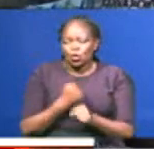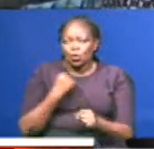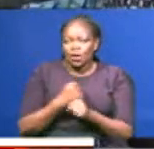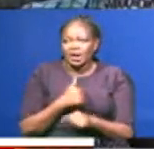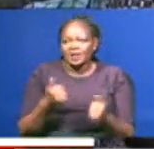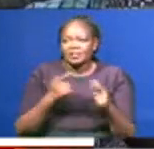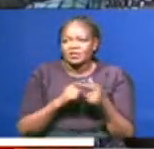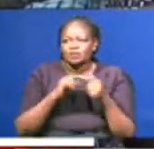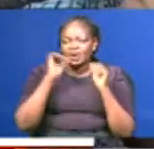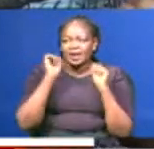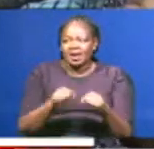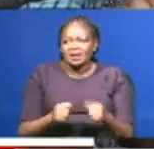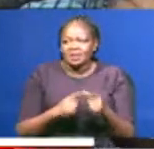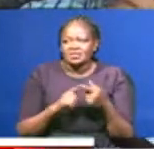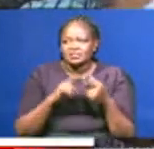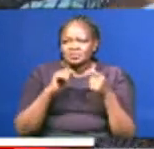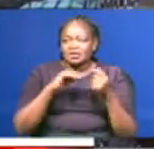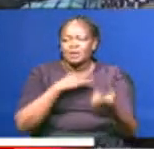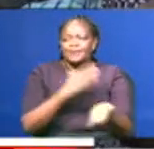tunaweza na tuna uwezo.